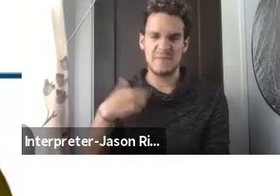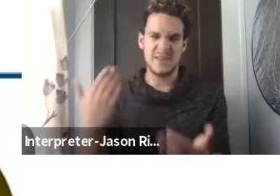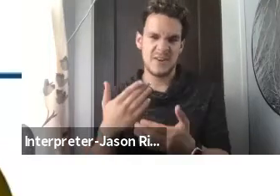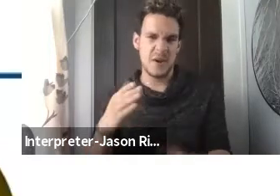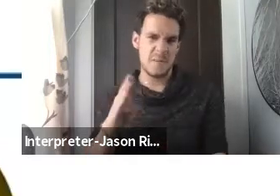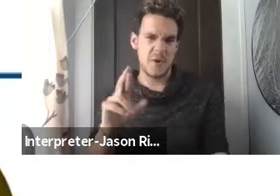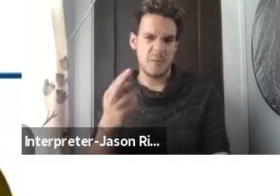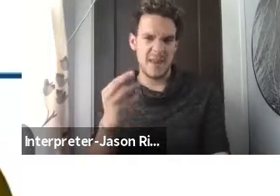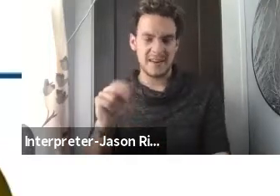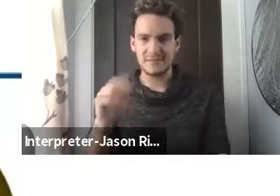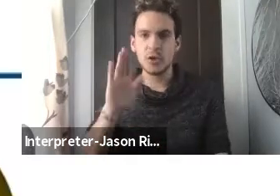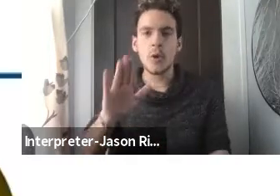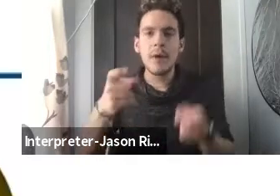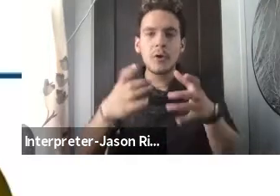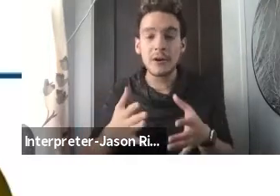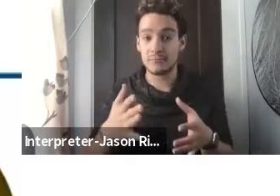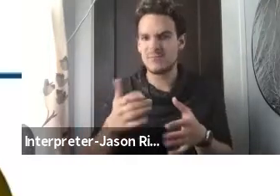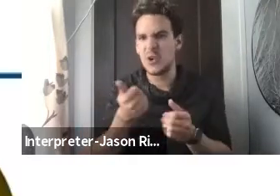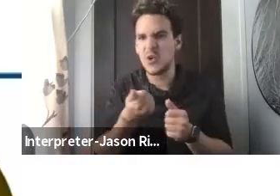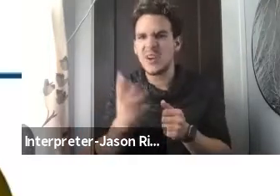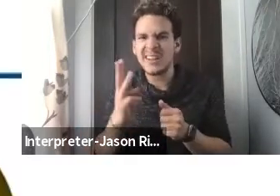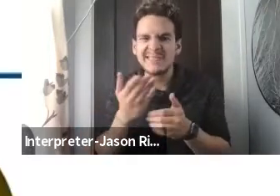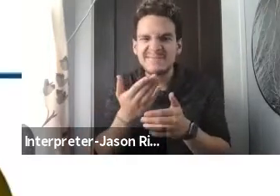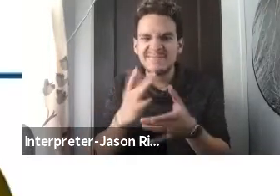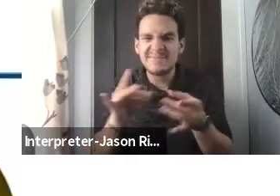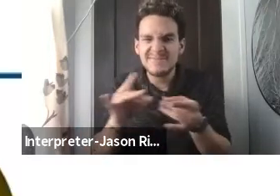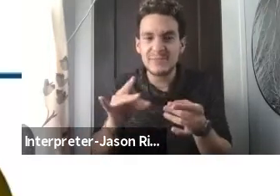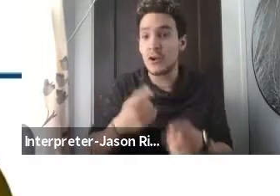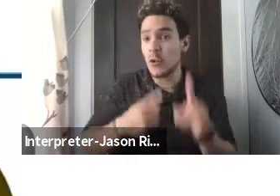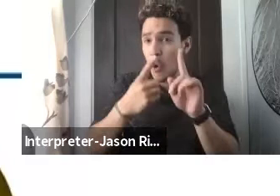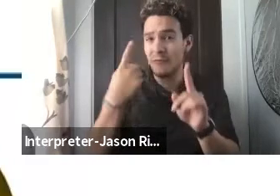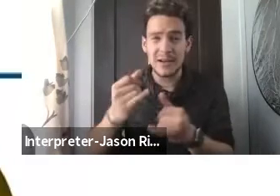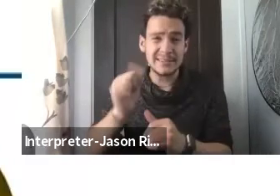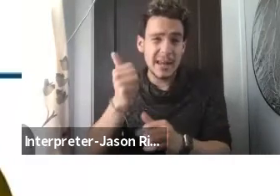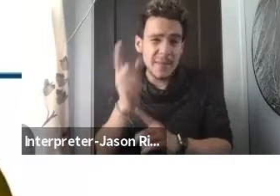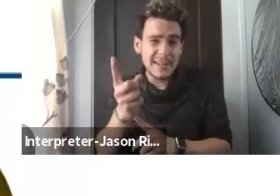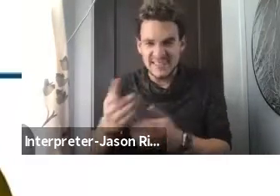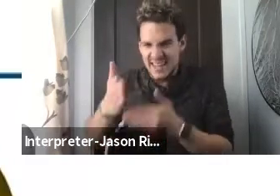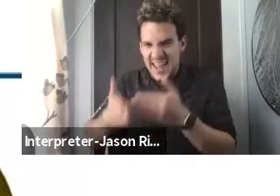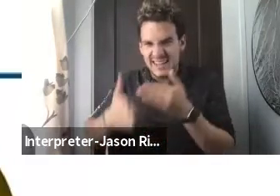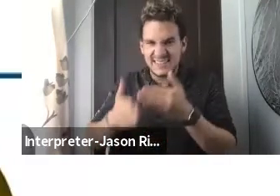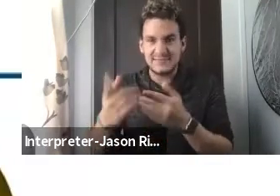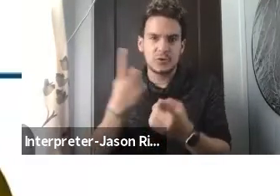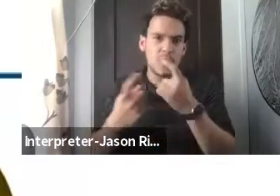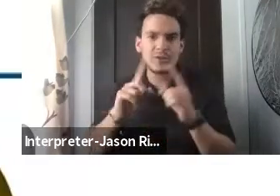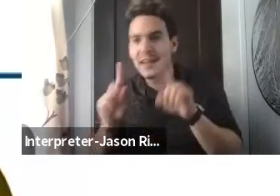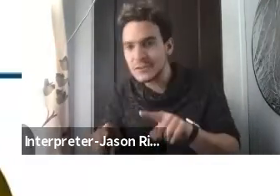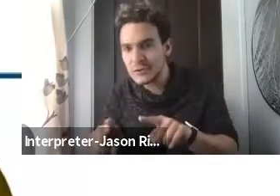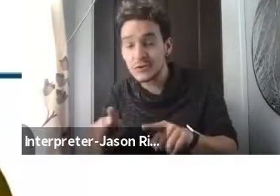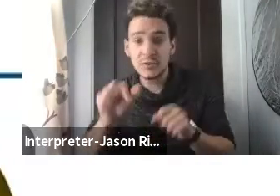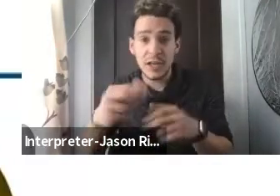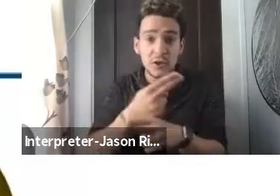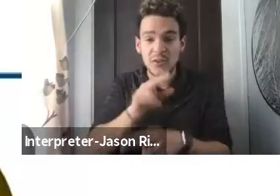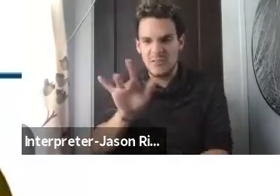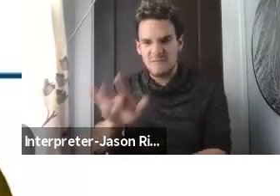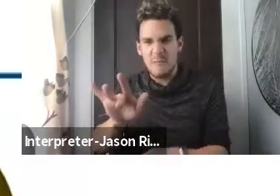moderator. Quick housekeeping note, our goal is to leave about 10 minutes for Q&A at the end. You can use the Q&A button